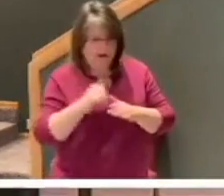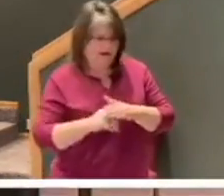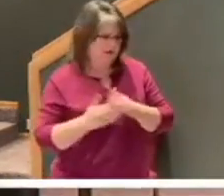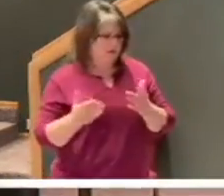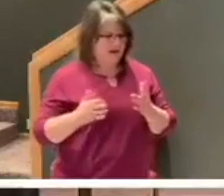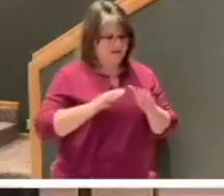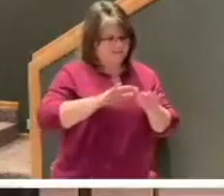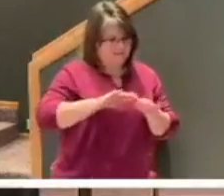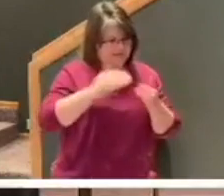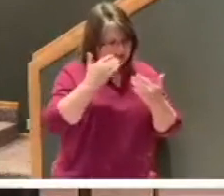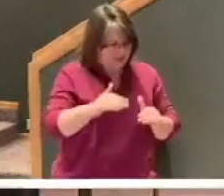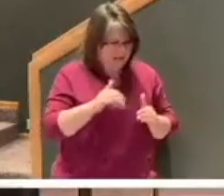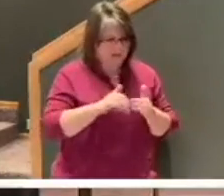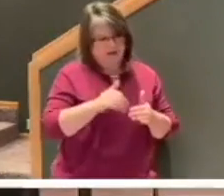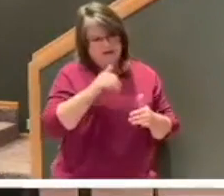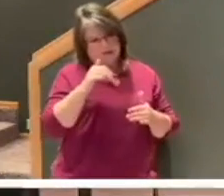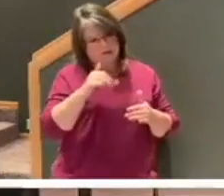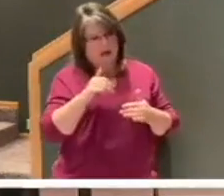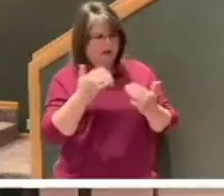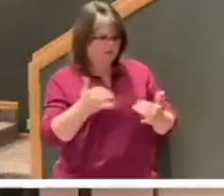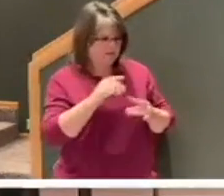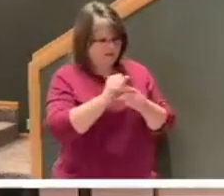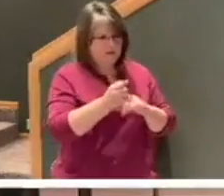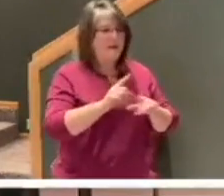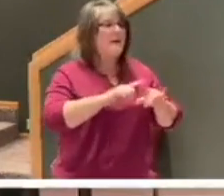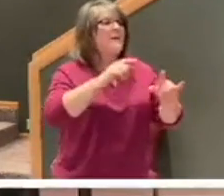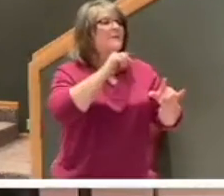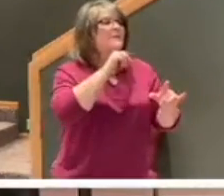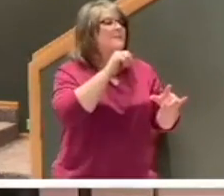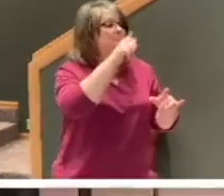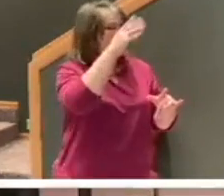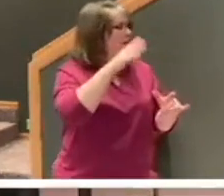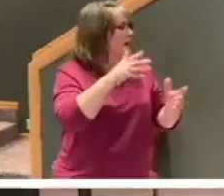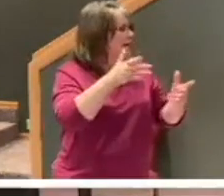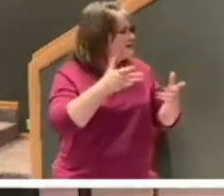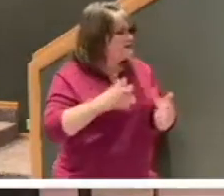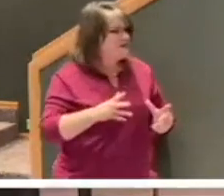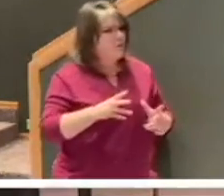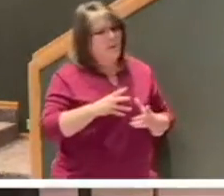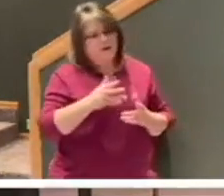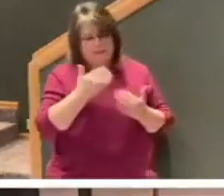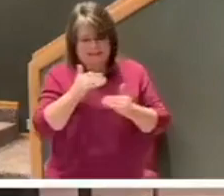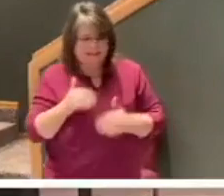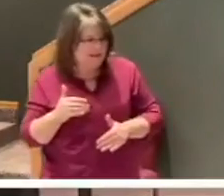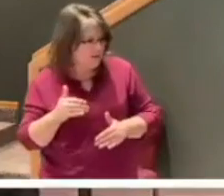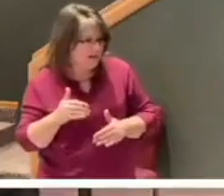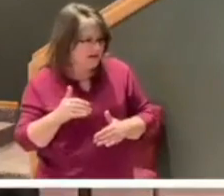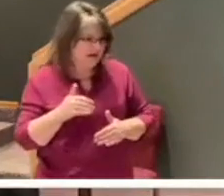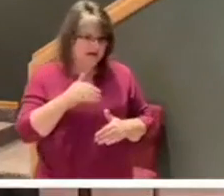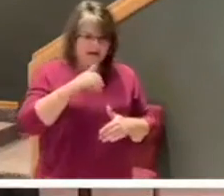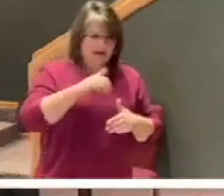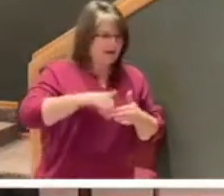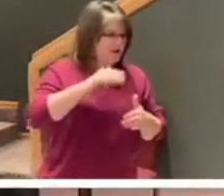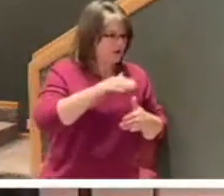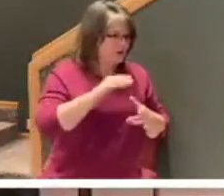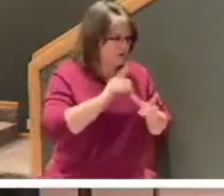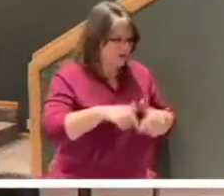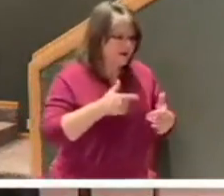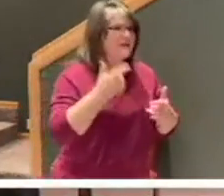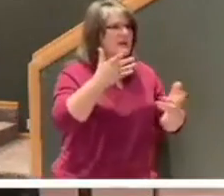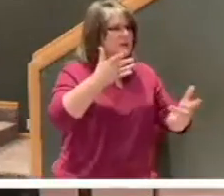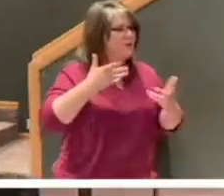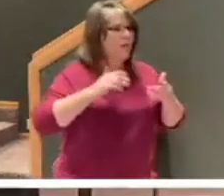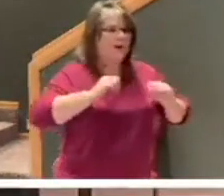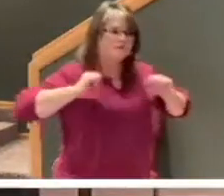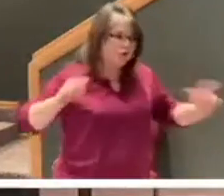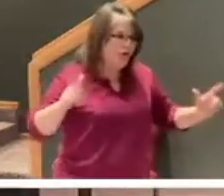circumstances. But God doesn't, he's not interested in trying to fit into your little sections of pies and whatever. He wants it all.